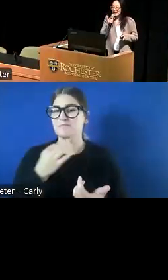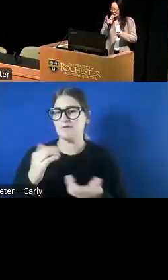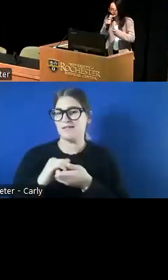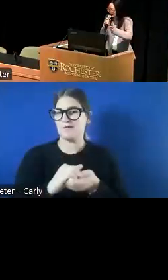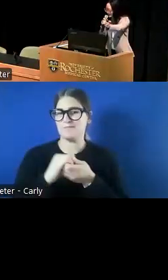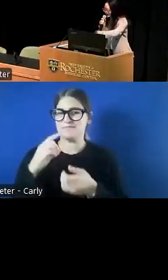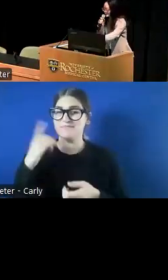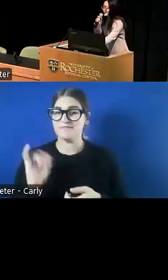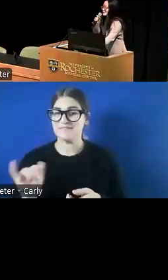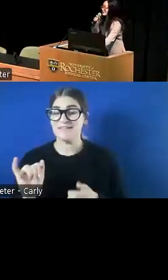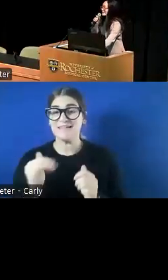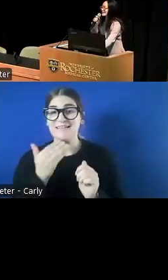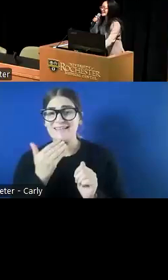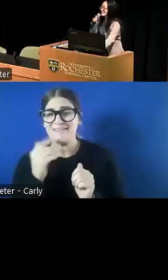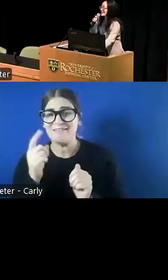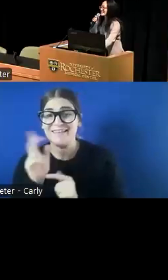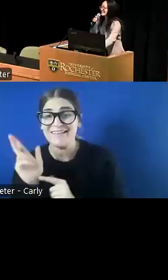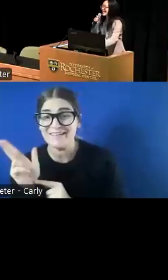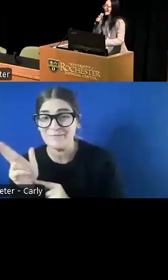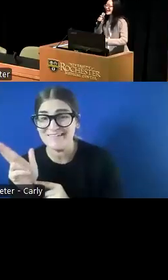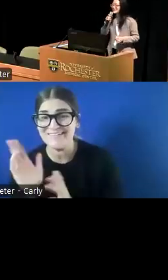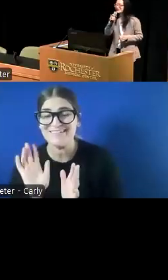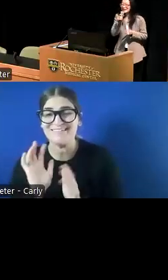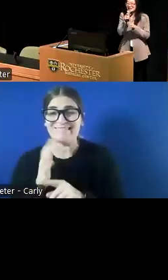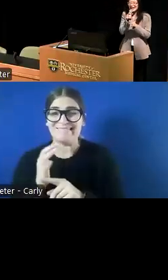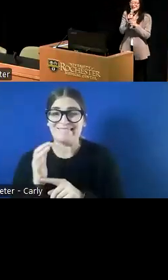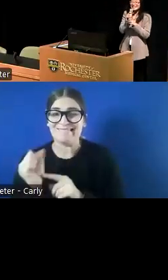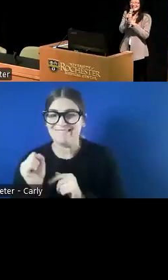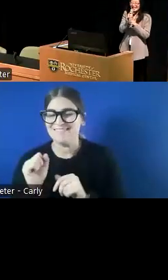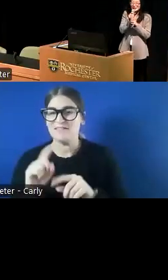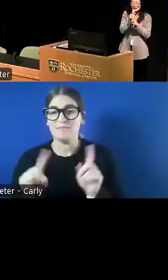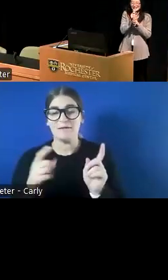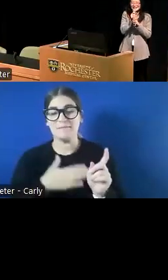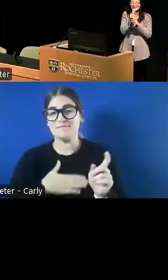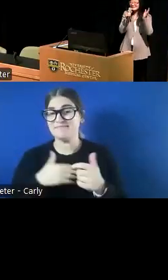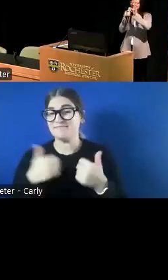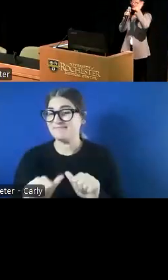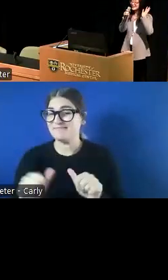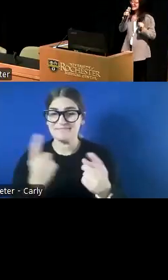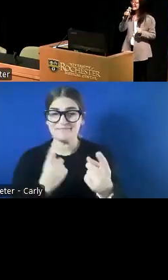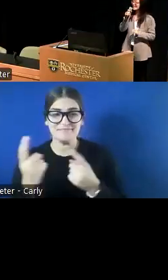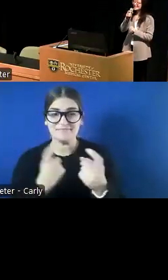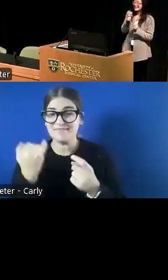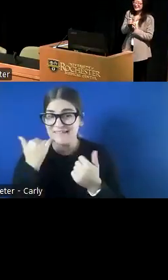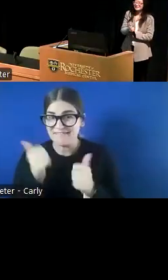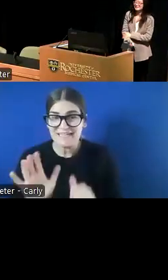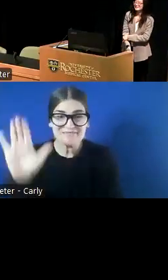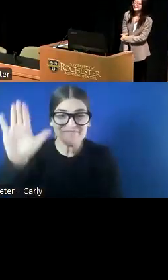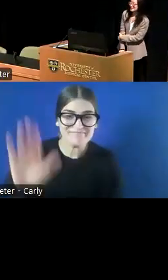So thank you. I think I only have 3 minutes, but I will be happy to take any questions if there's any.